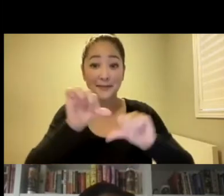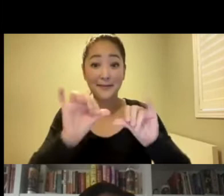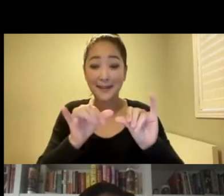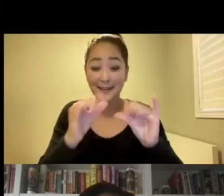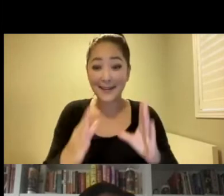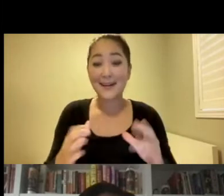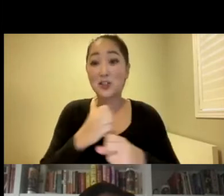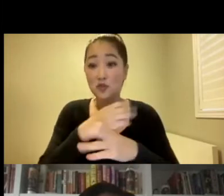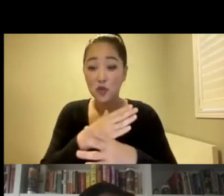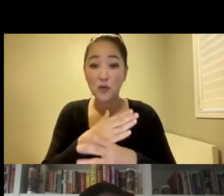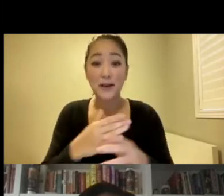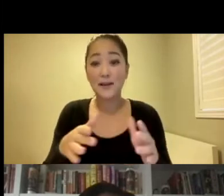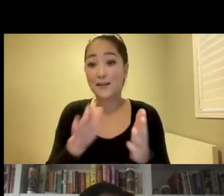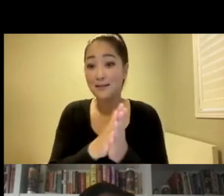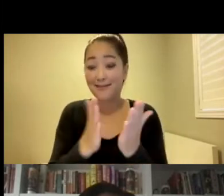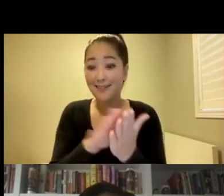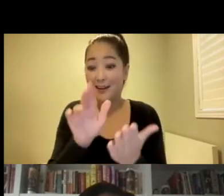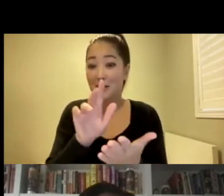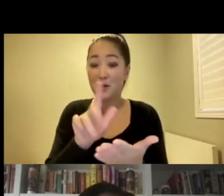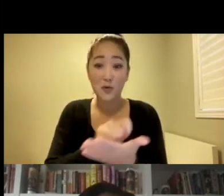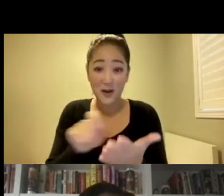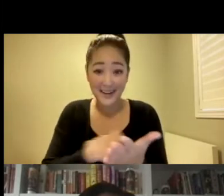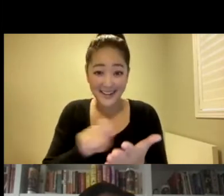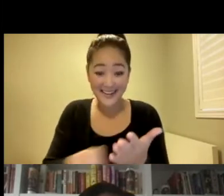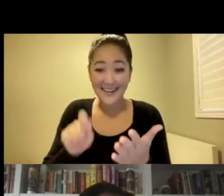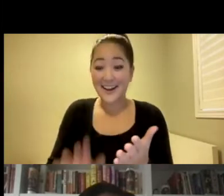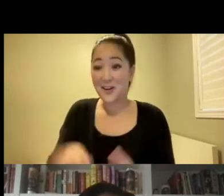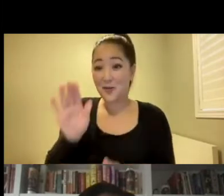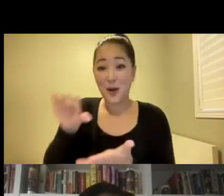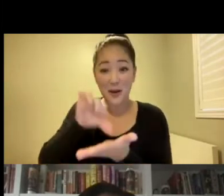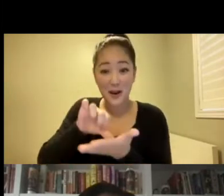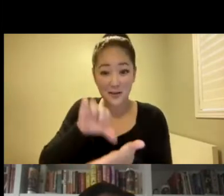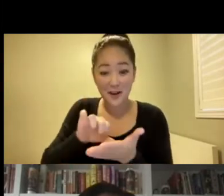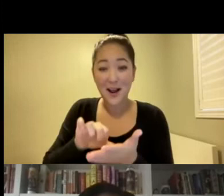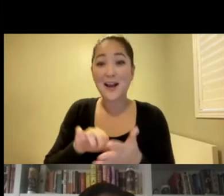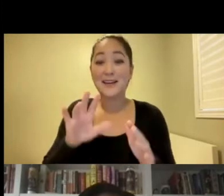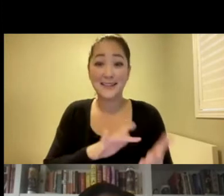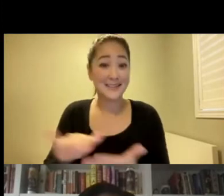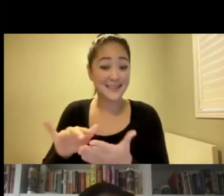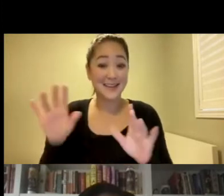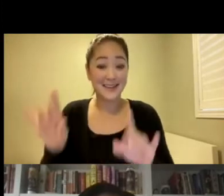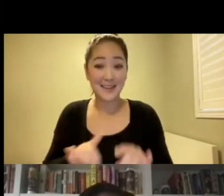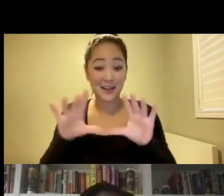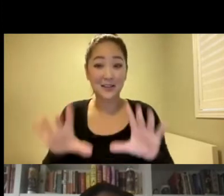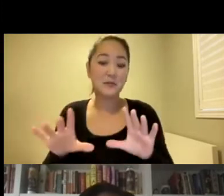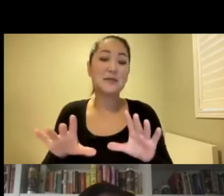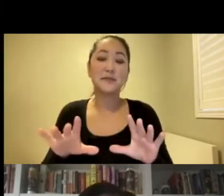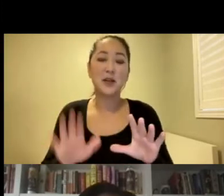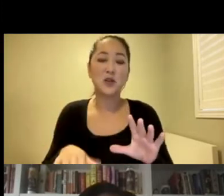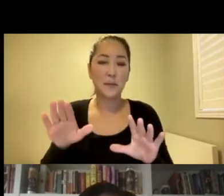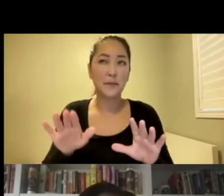literature. I was born in Iran, grew up in Austria, and studied in the States. I was working on